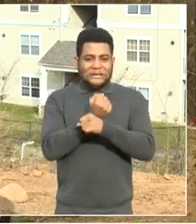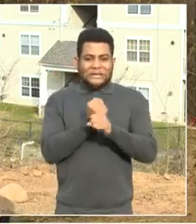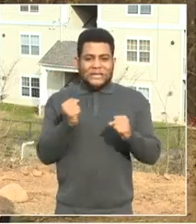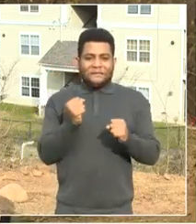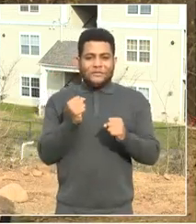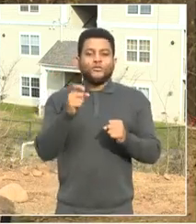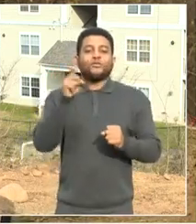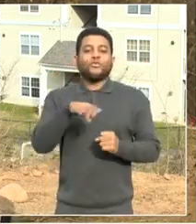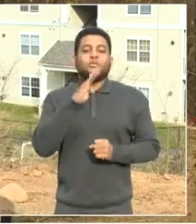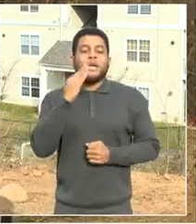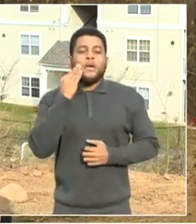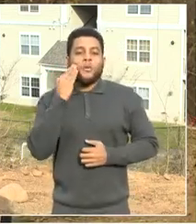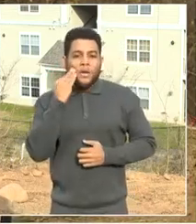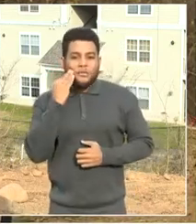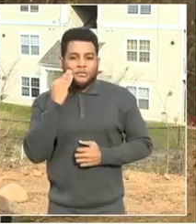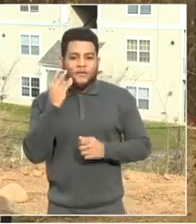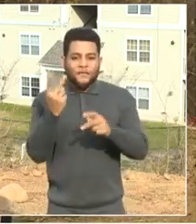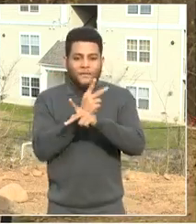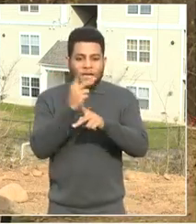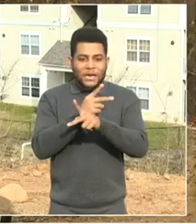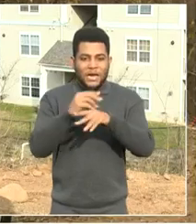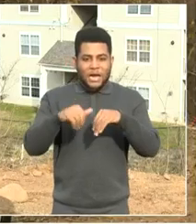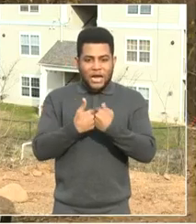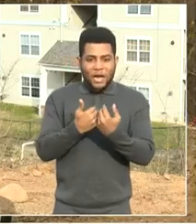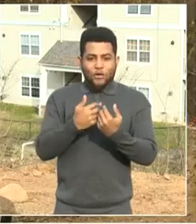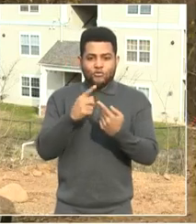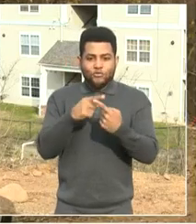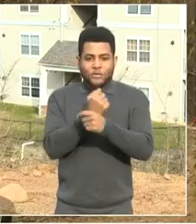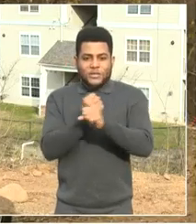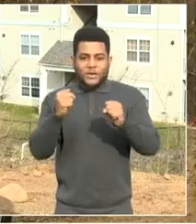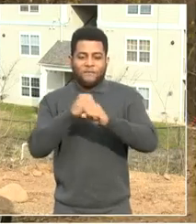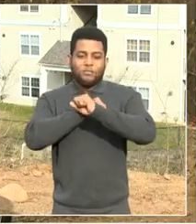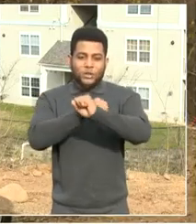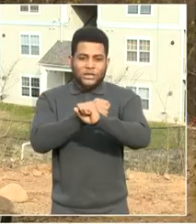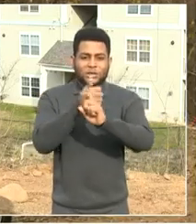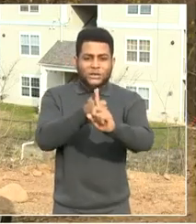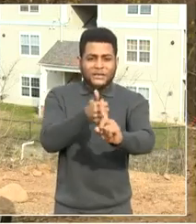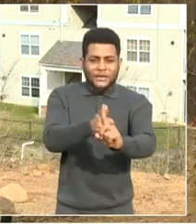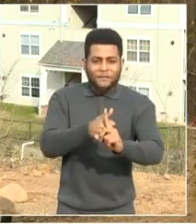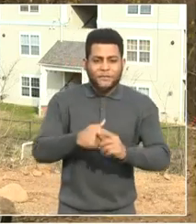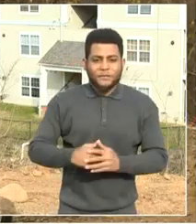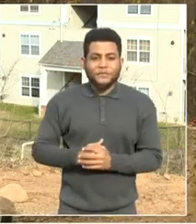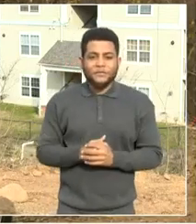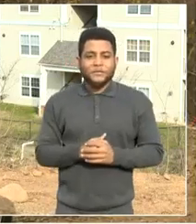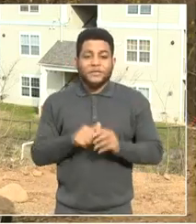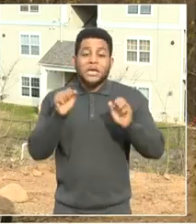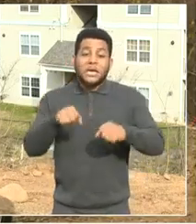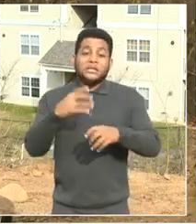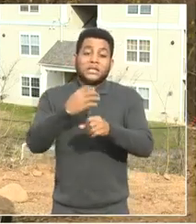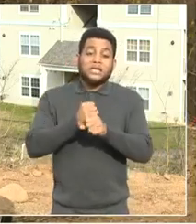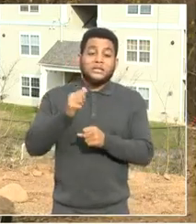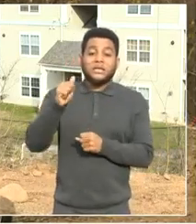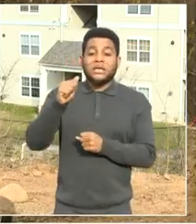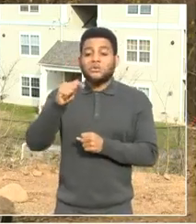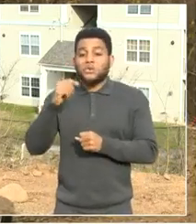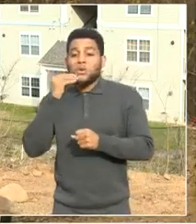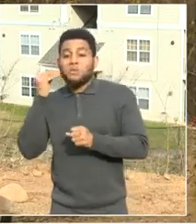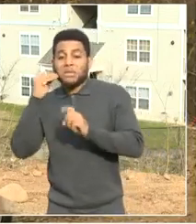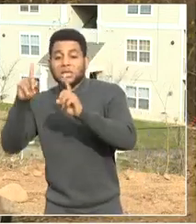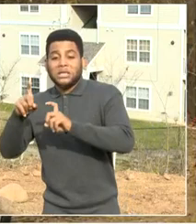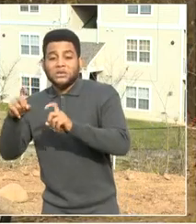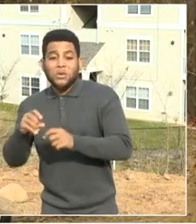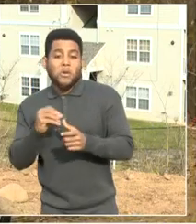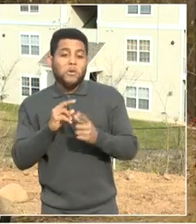go to social events. Either go to one of our public testing sites, get an at-home test, but know what you're doing